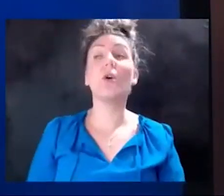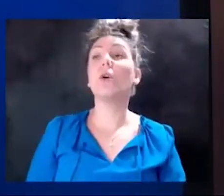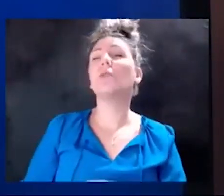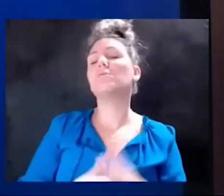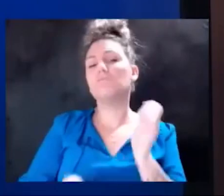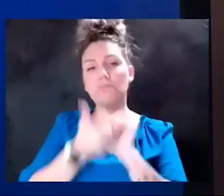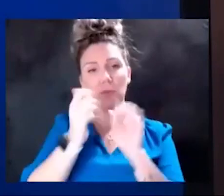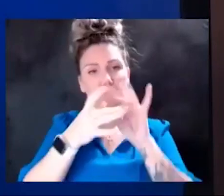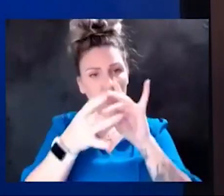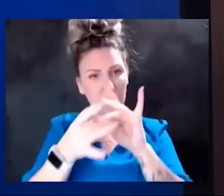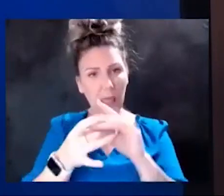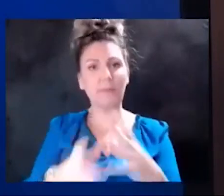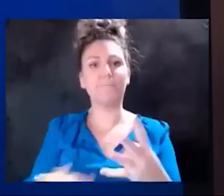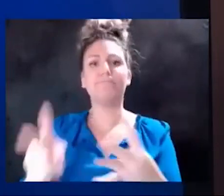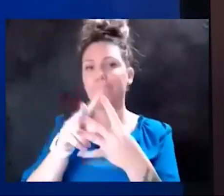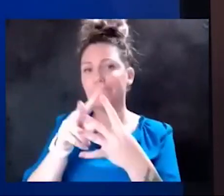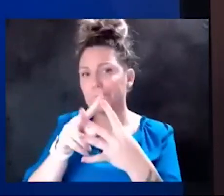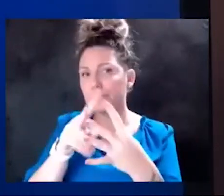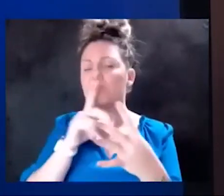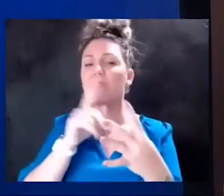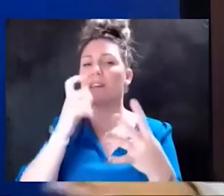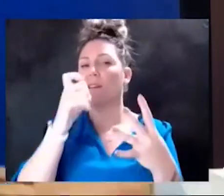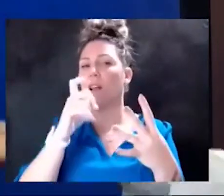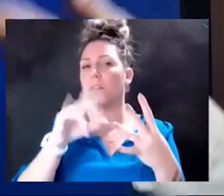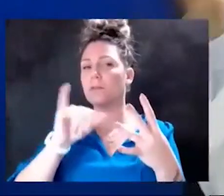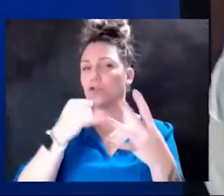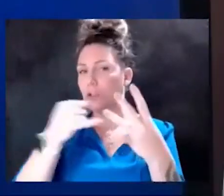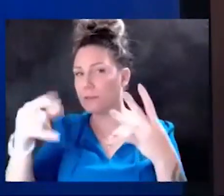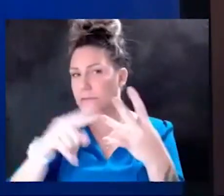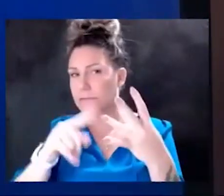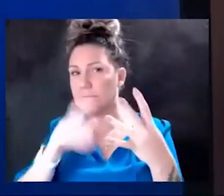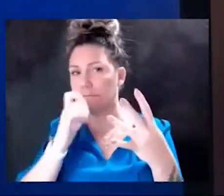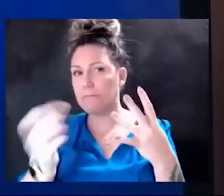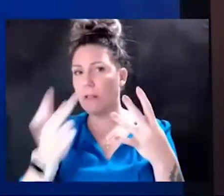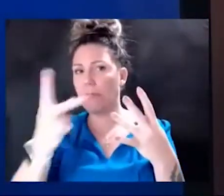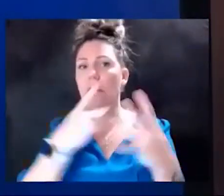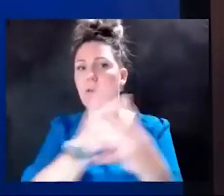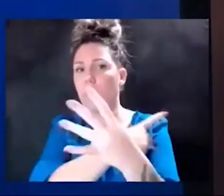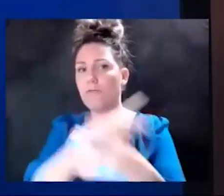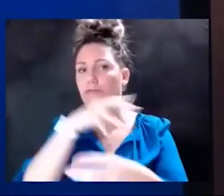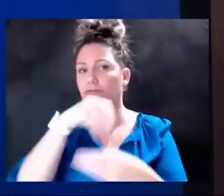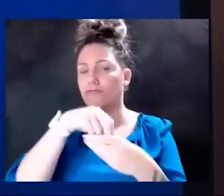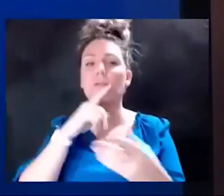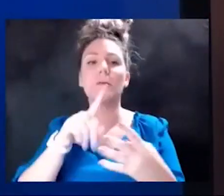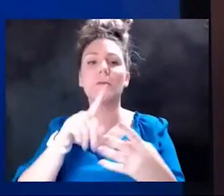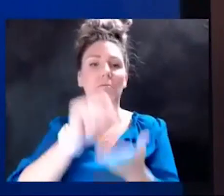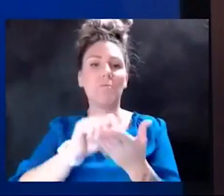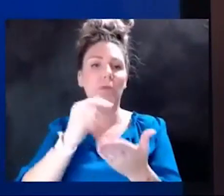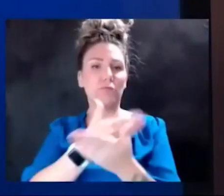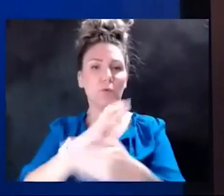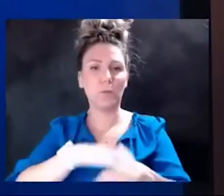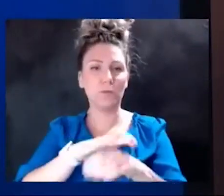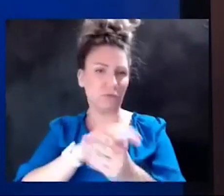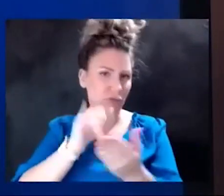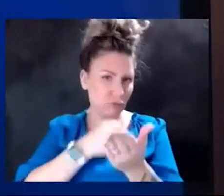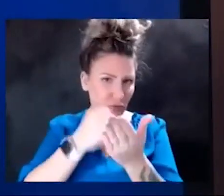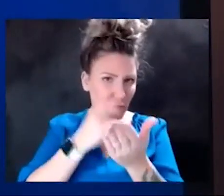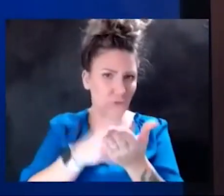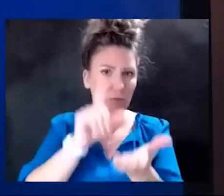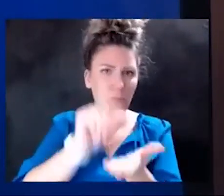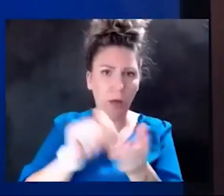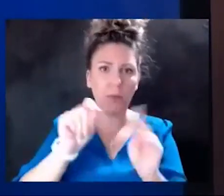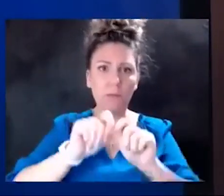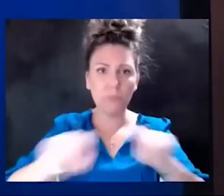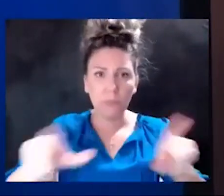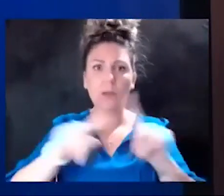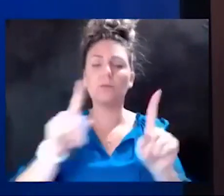wasn't many Johnson & Johnson patients in it, but published yesterday in the New England Journal again, some really good data showing in